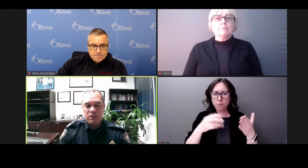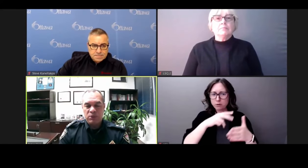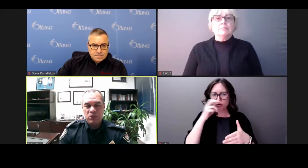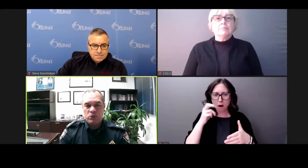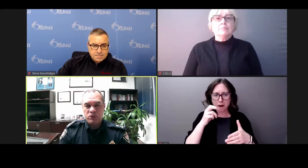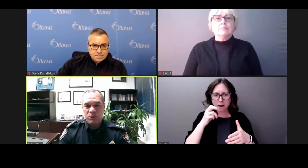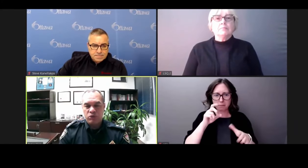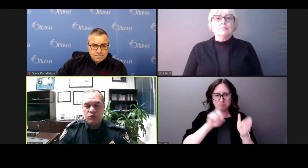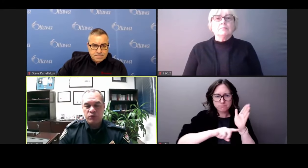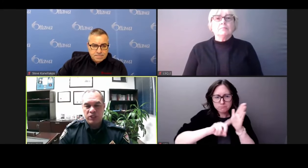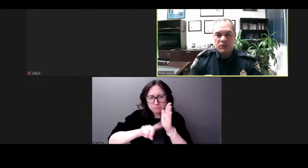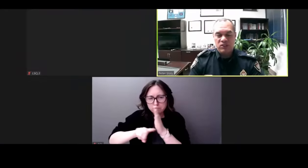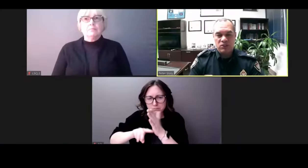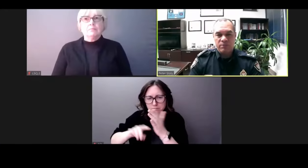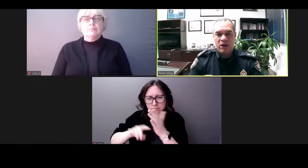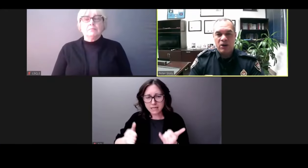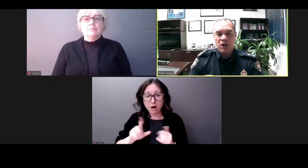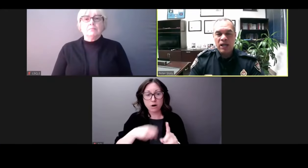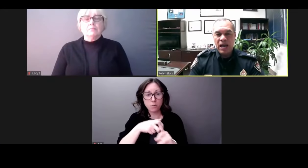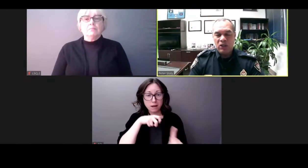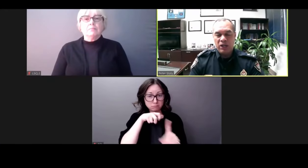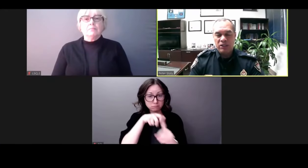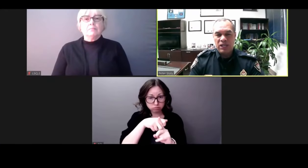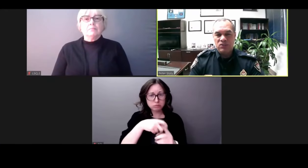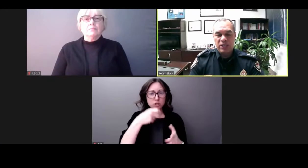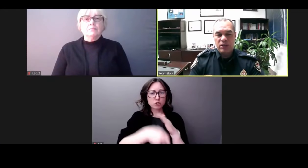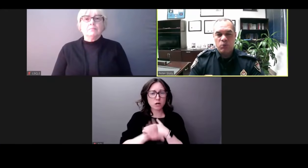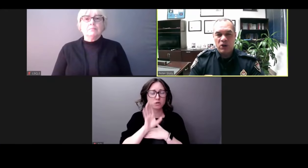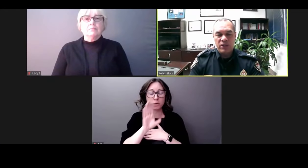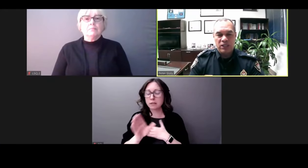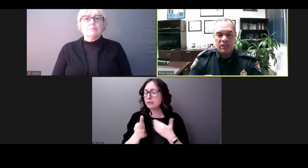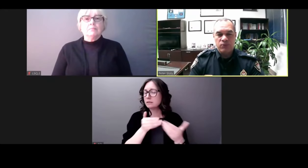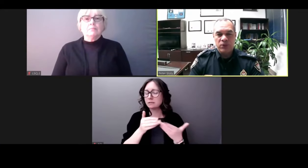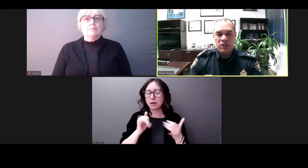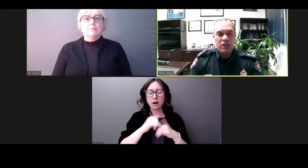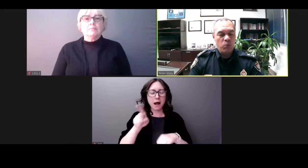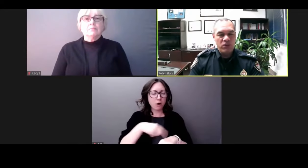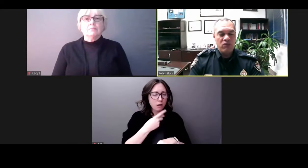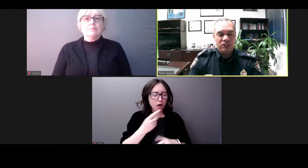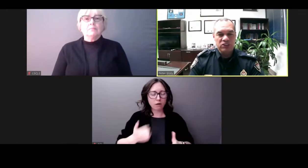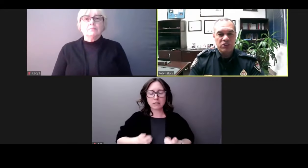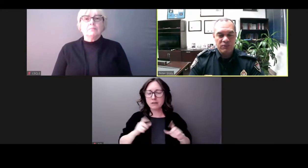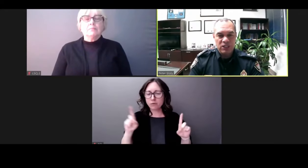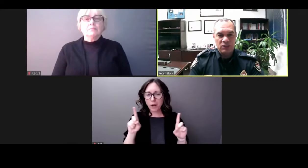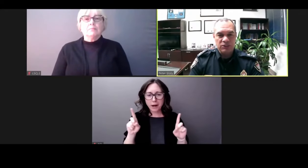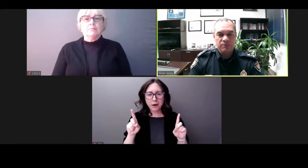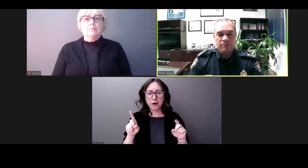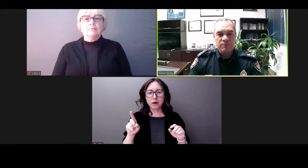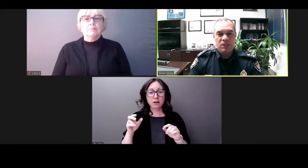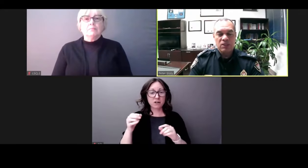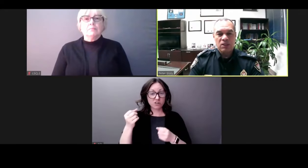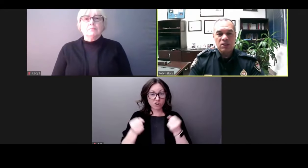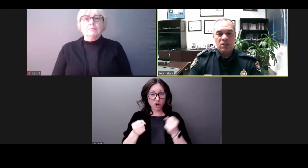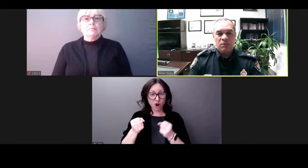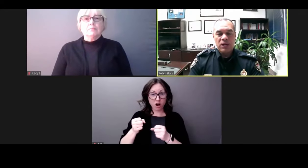the people who are responsible for the offenses, no matter how long it takes and where they live and where they register their vehicles.